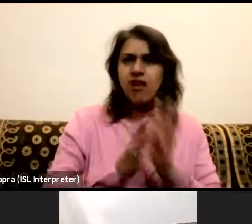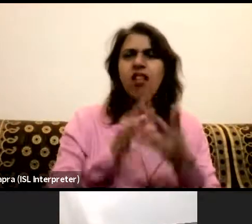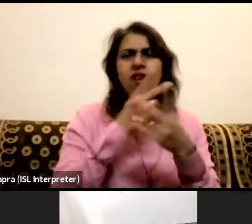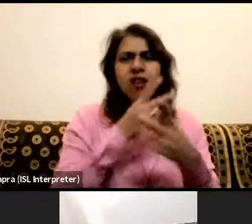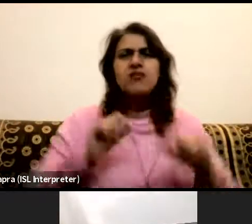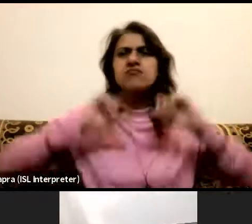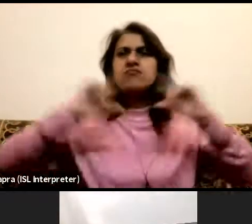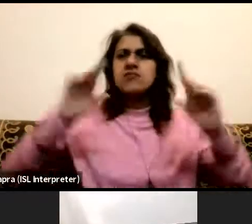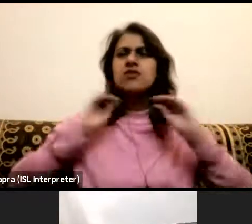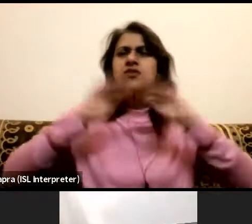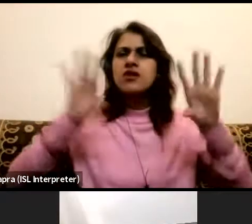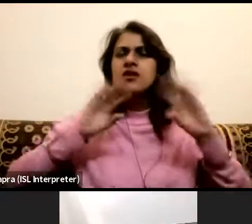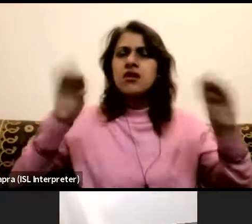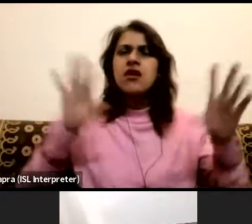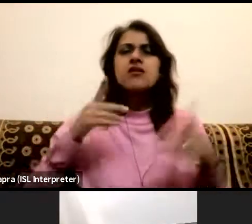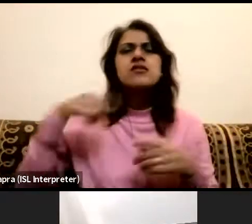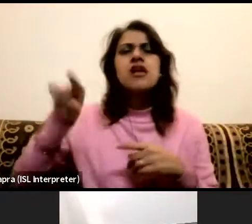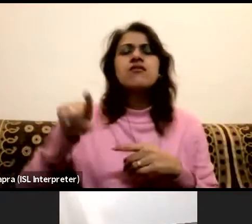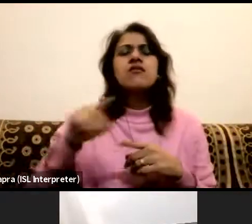disability organizations,